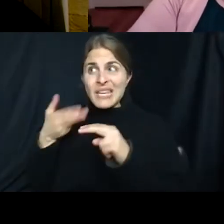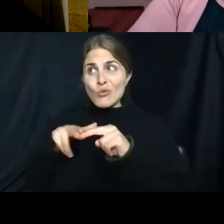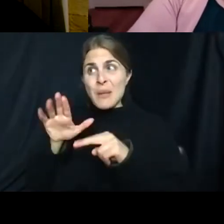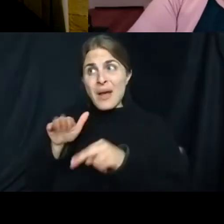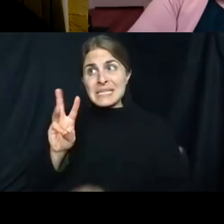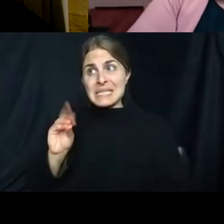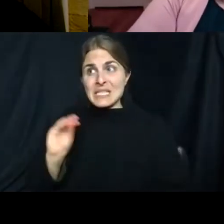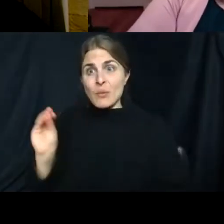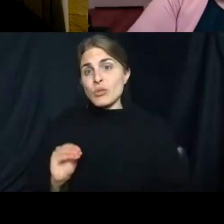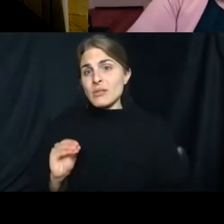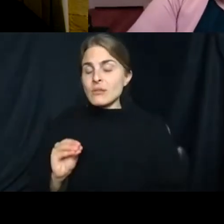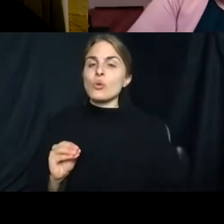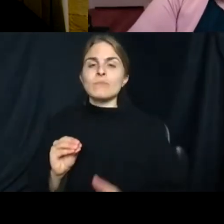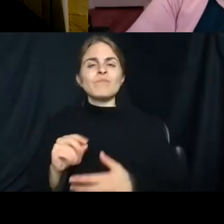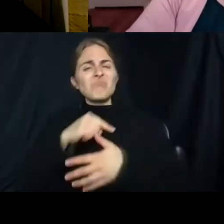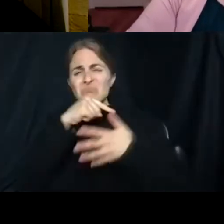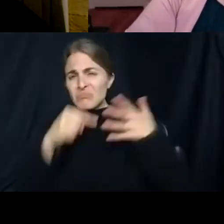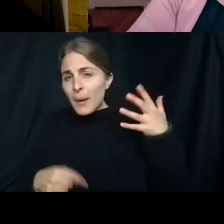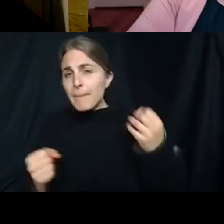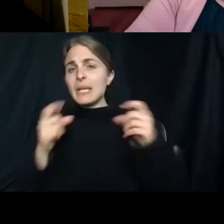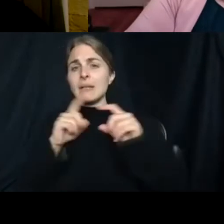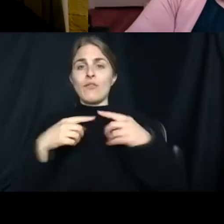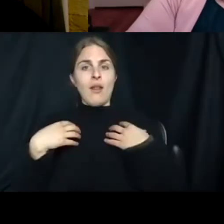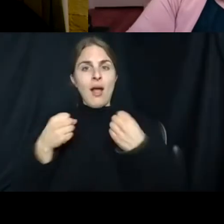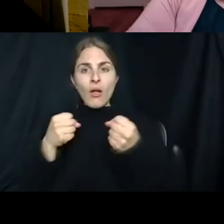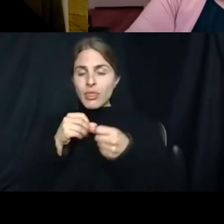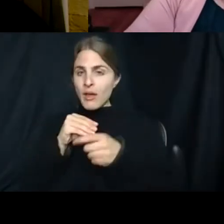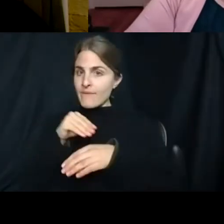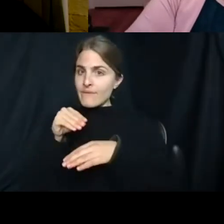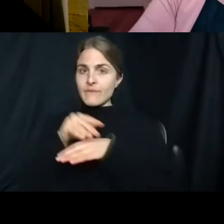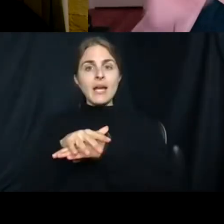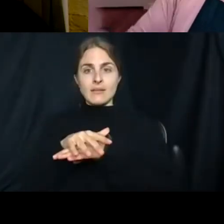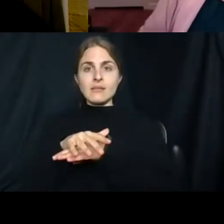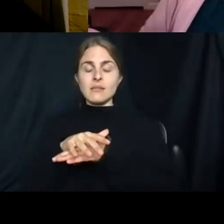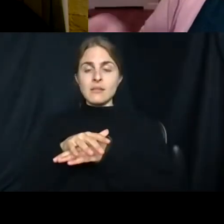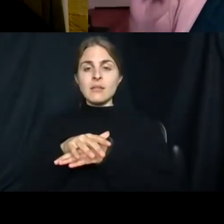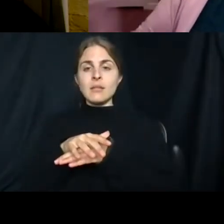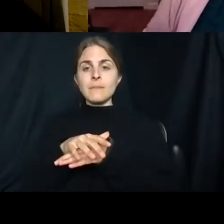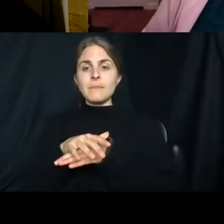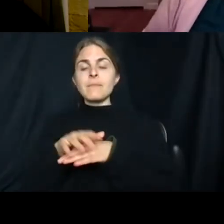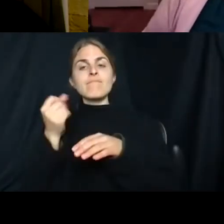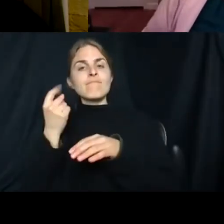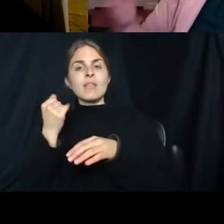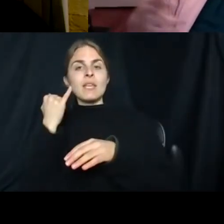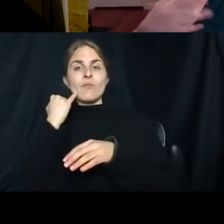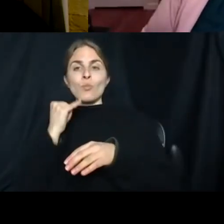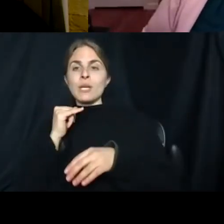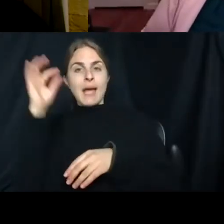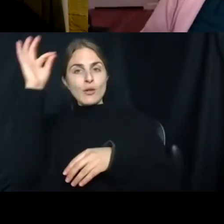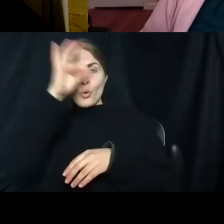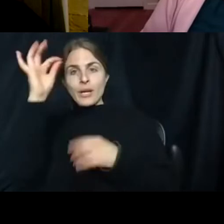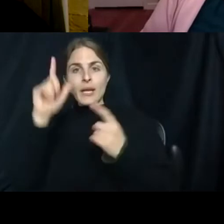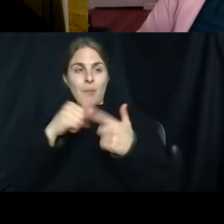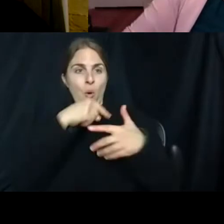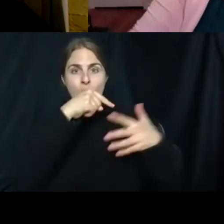there are so many health effects, and I cannot emphasize this enough. Even if we didn't know all of this, it's still